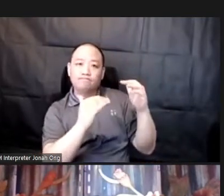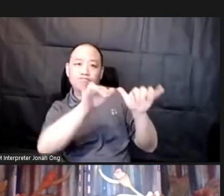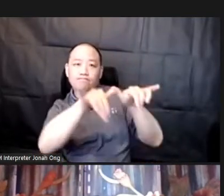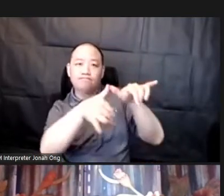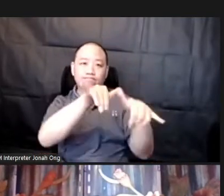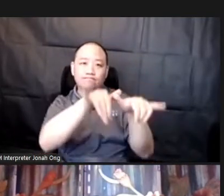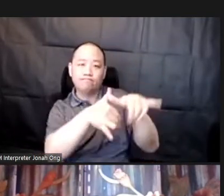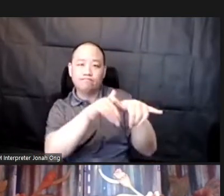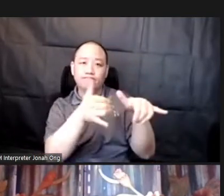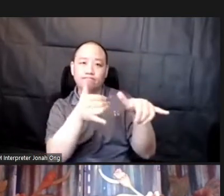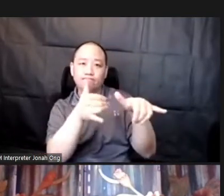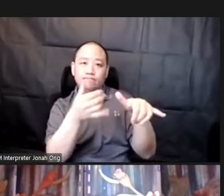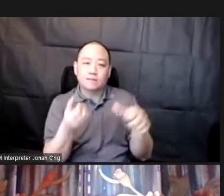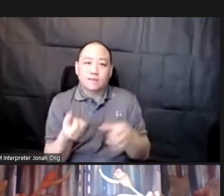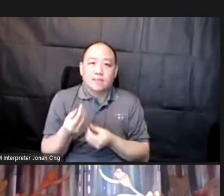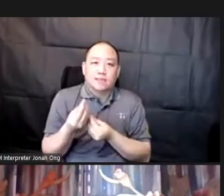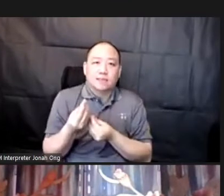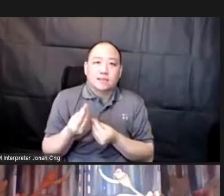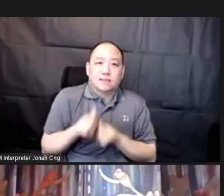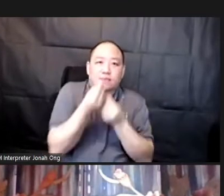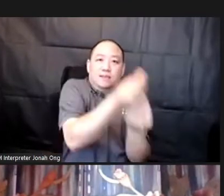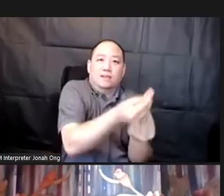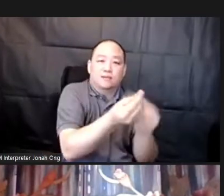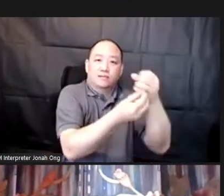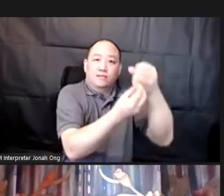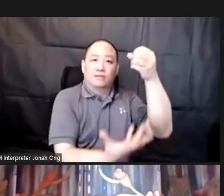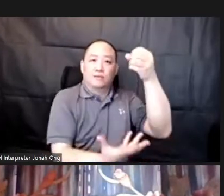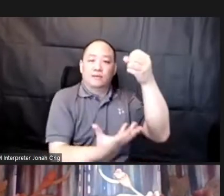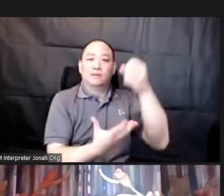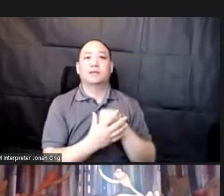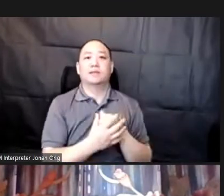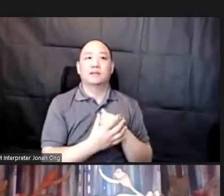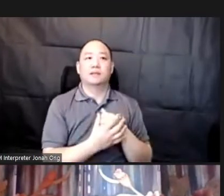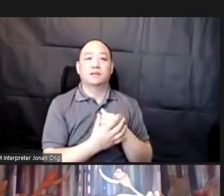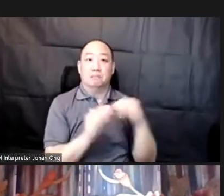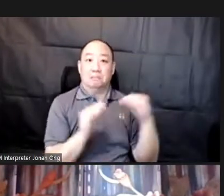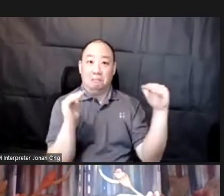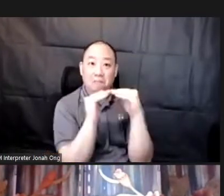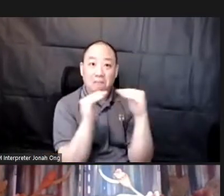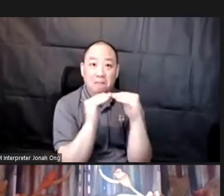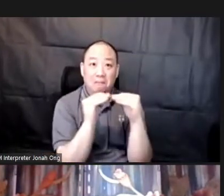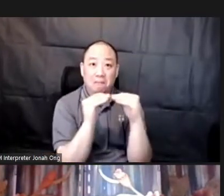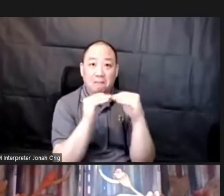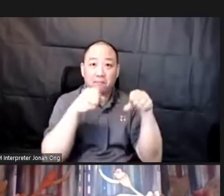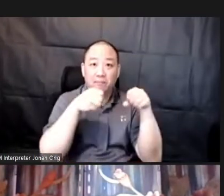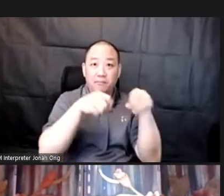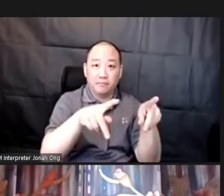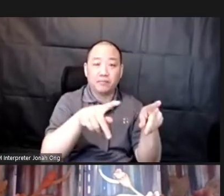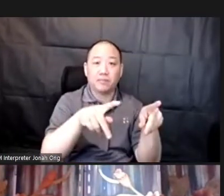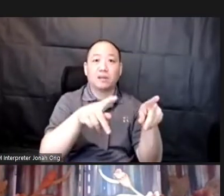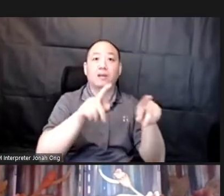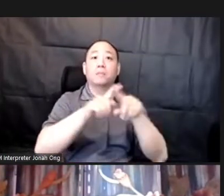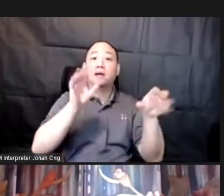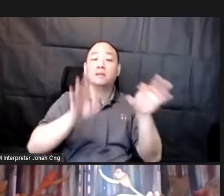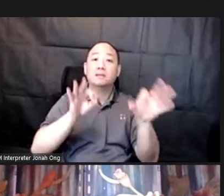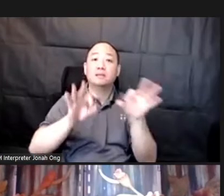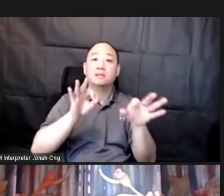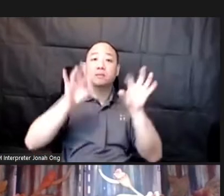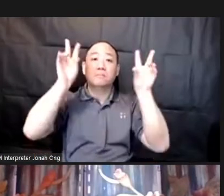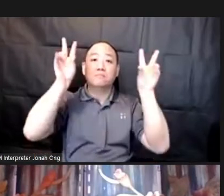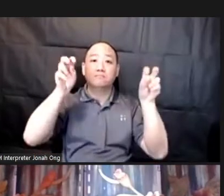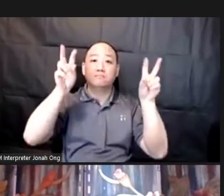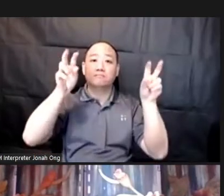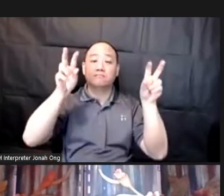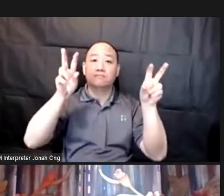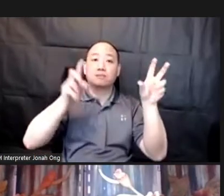the expert in this. I would highly recommend Dr. Leo An as a reference point. But I think when we're talking about diversity and how do we ensure that